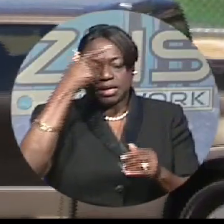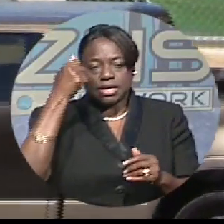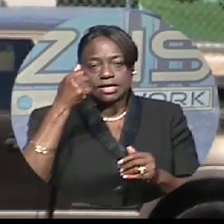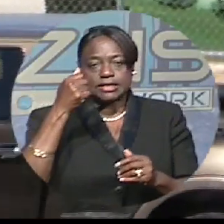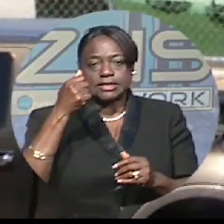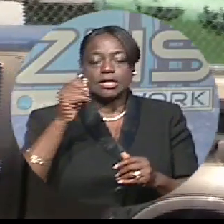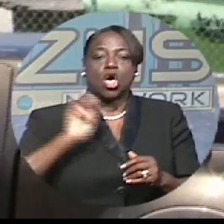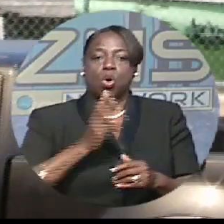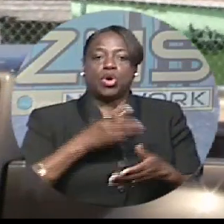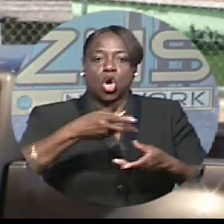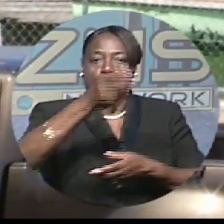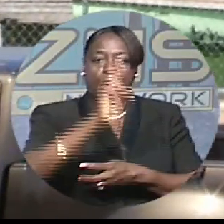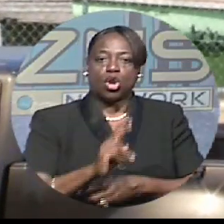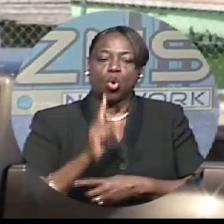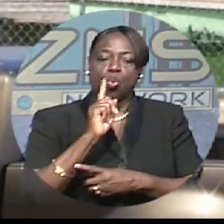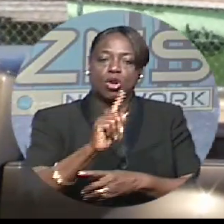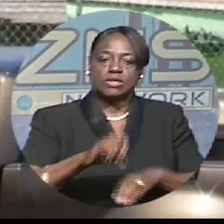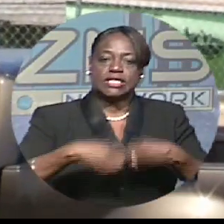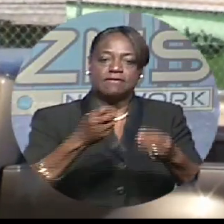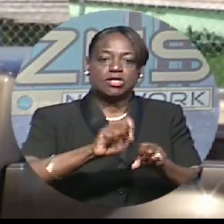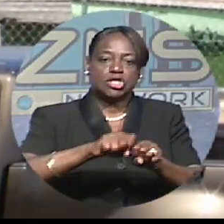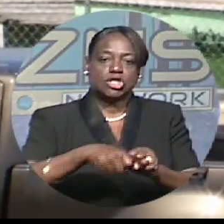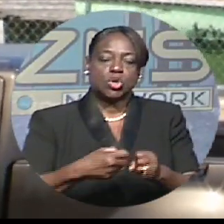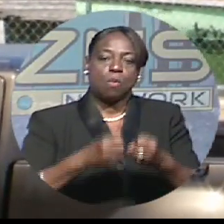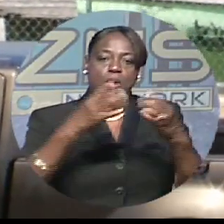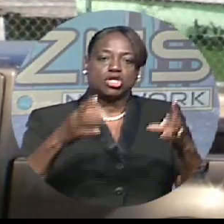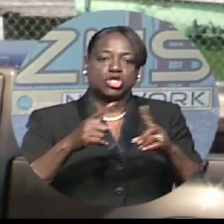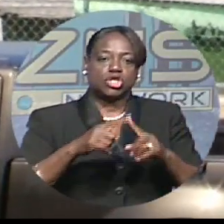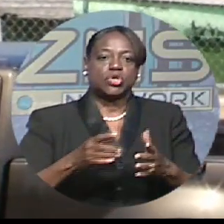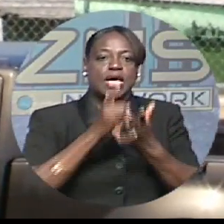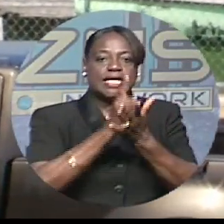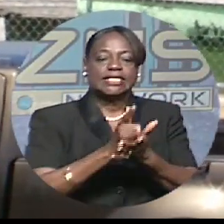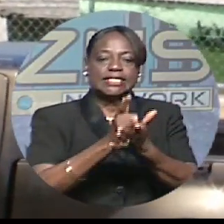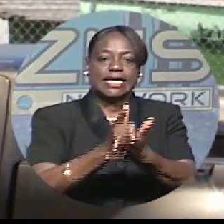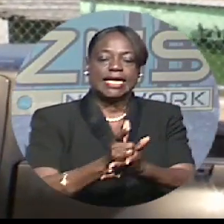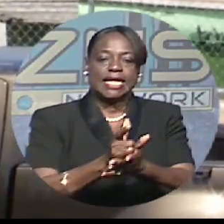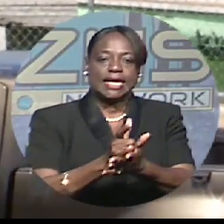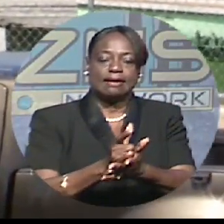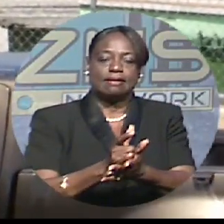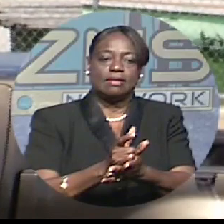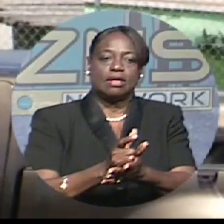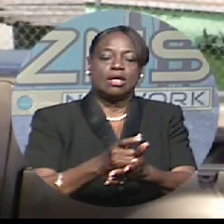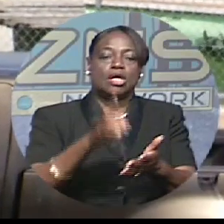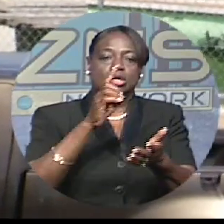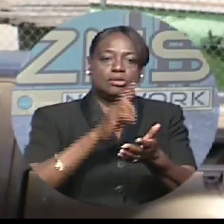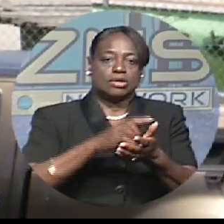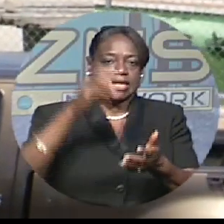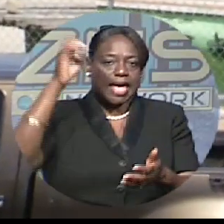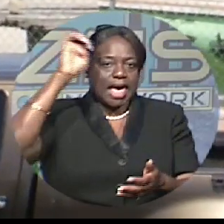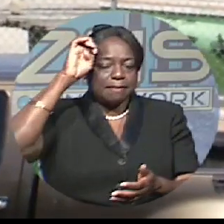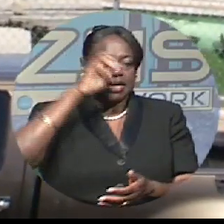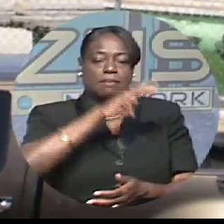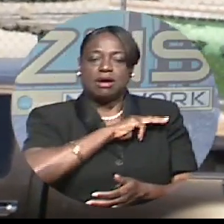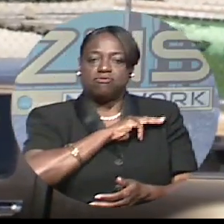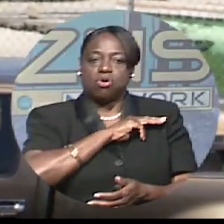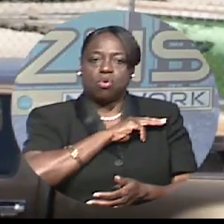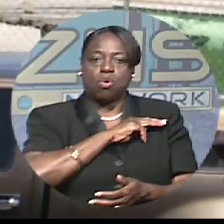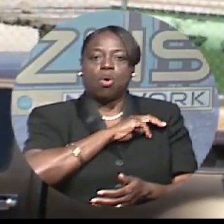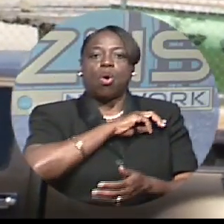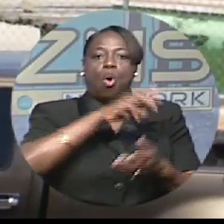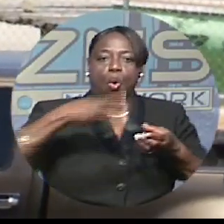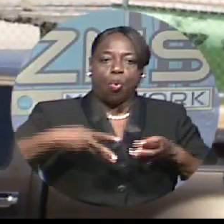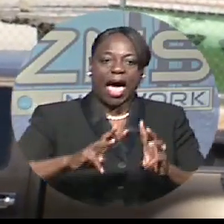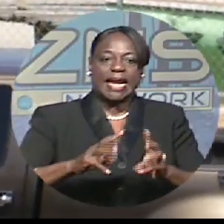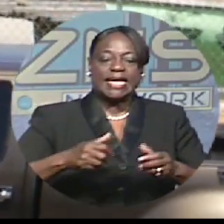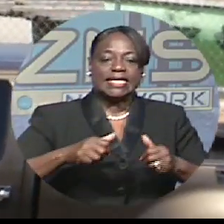who has given so much to sailing in the person of Captain Emmett Monroe. While he's still alive, healthy,